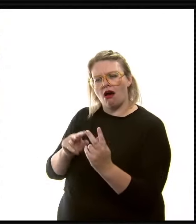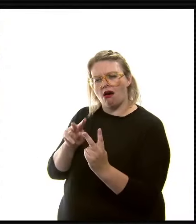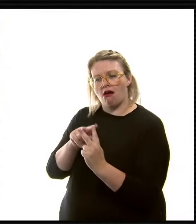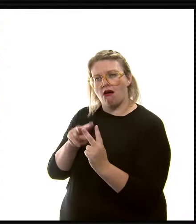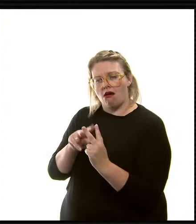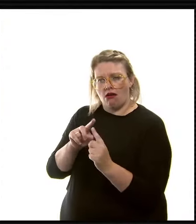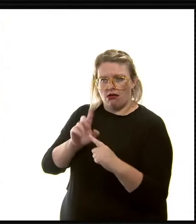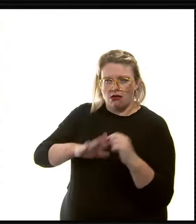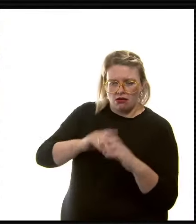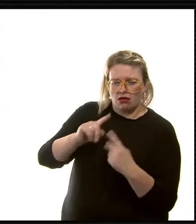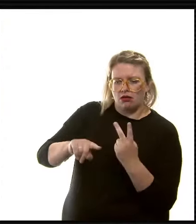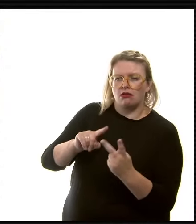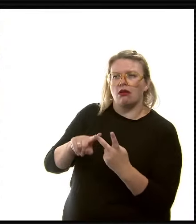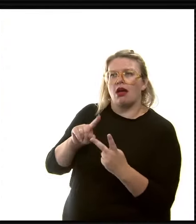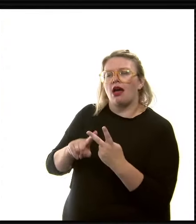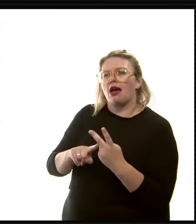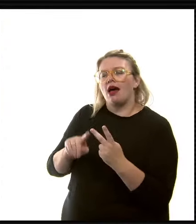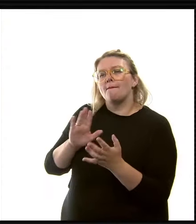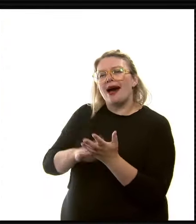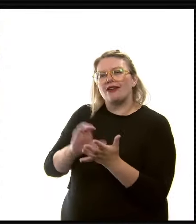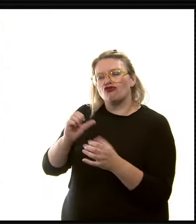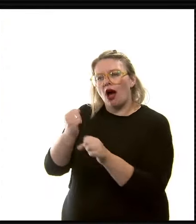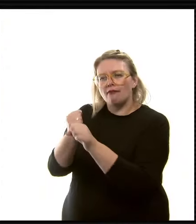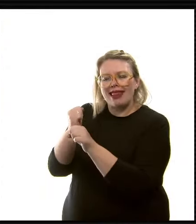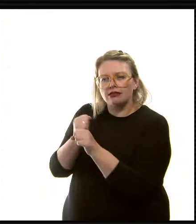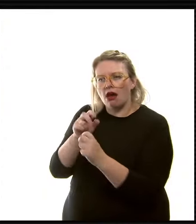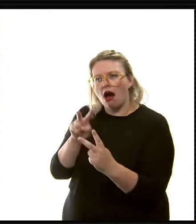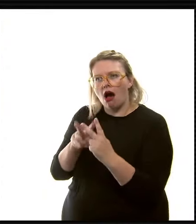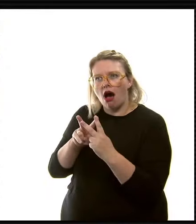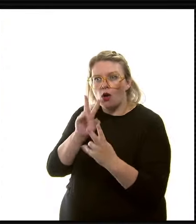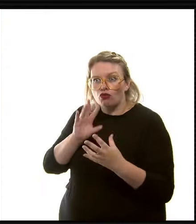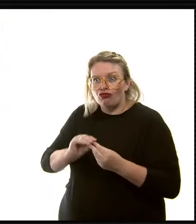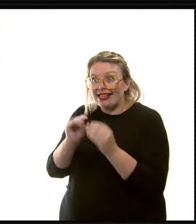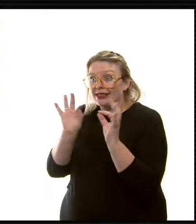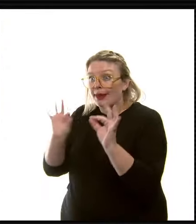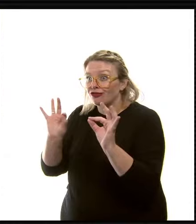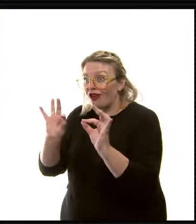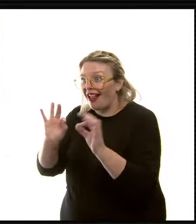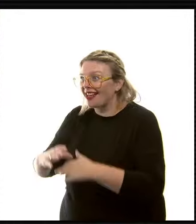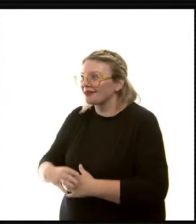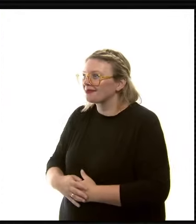creator Snifferish to create something very special. Watch this.